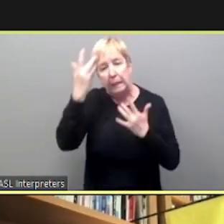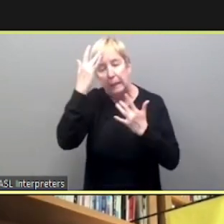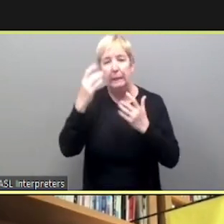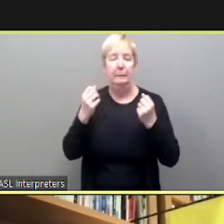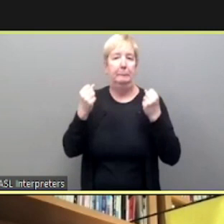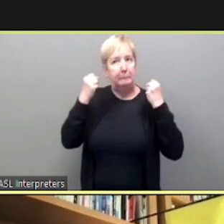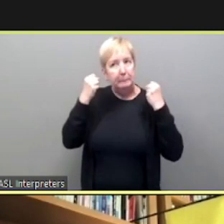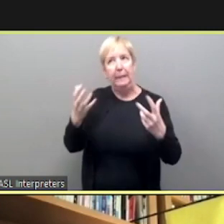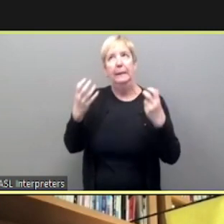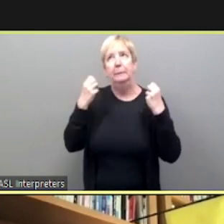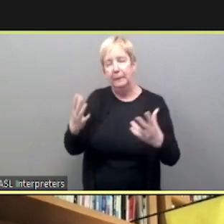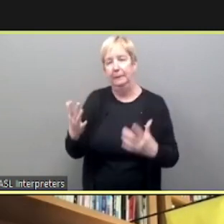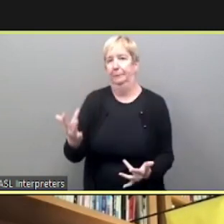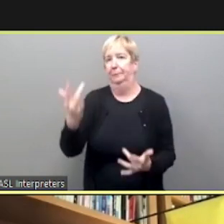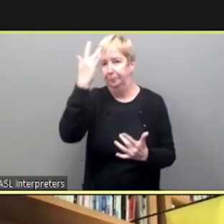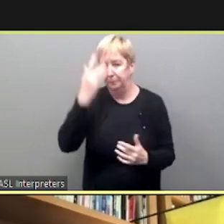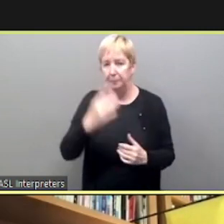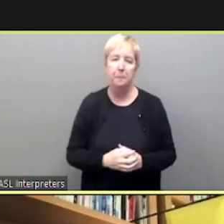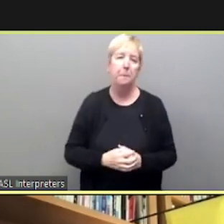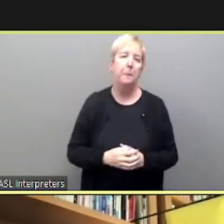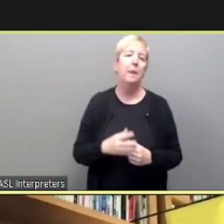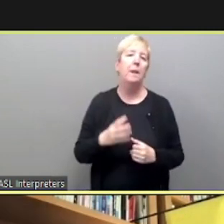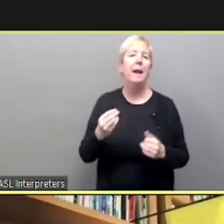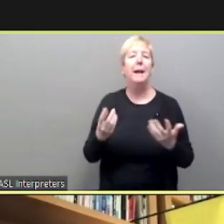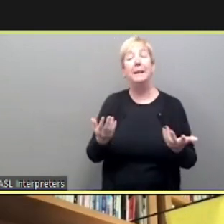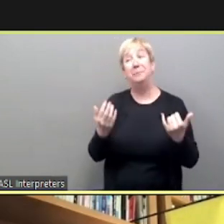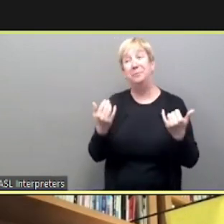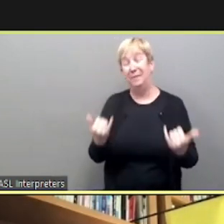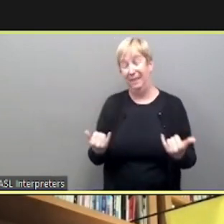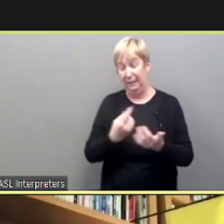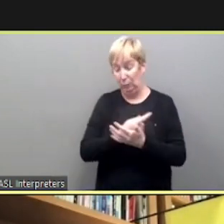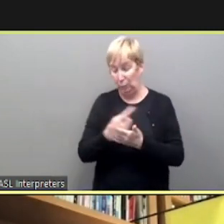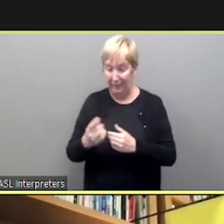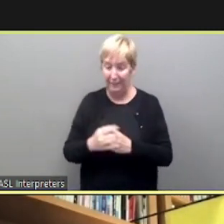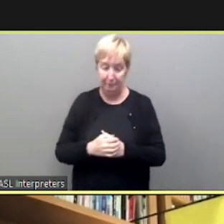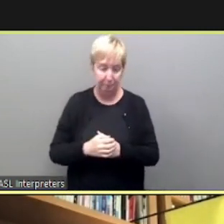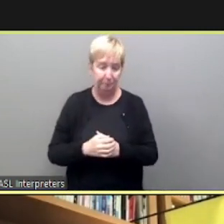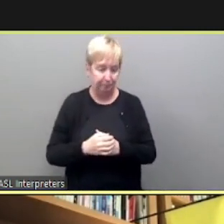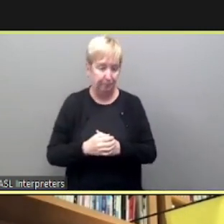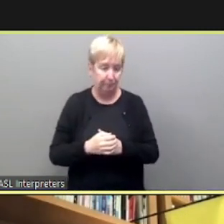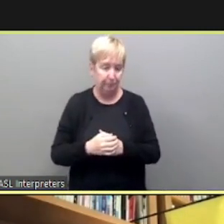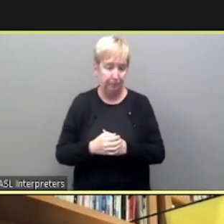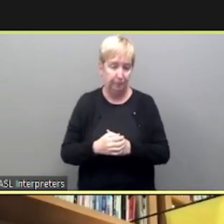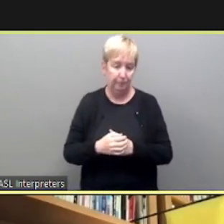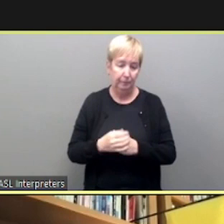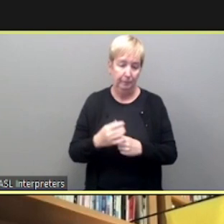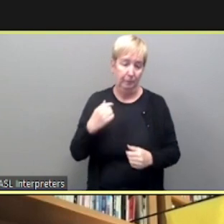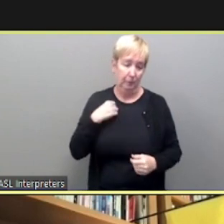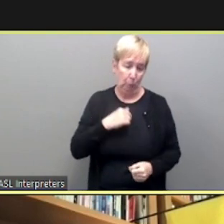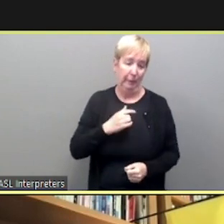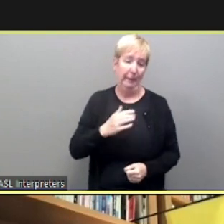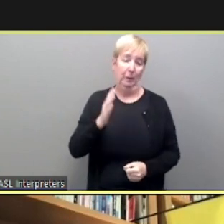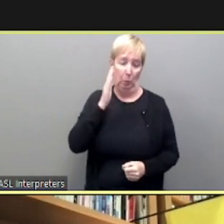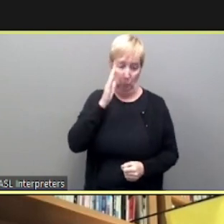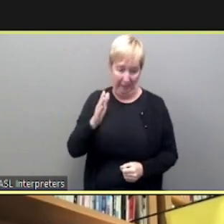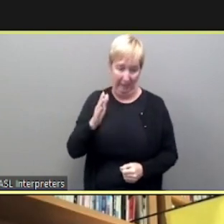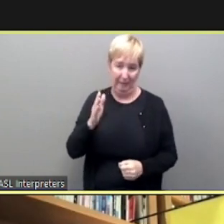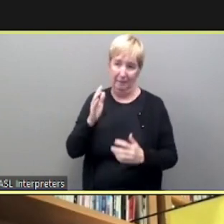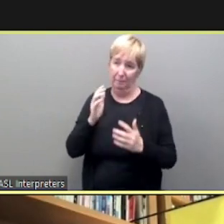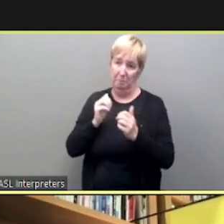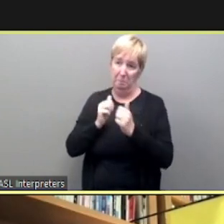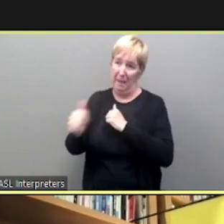anyone. And then sadly, this week, we will, in all likelihood, surpass